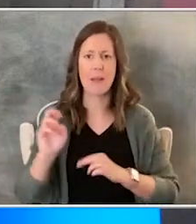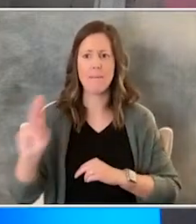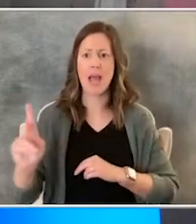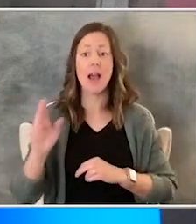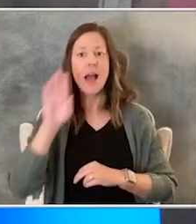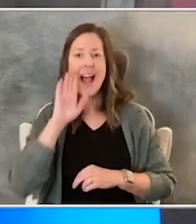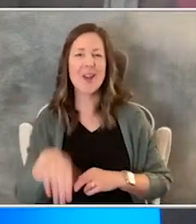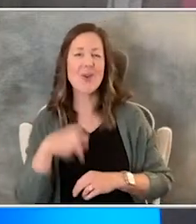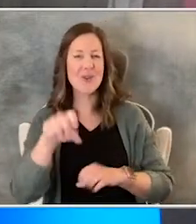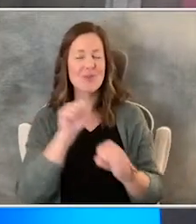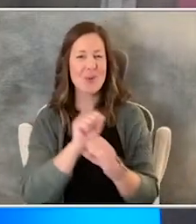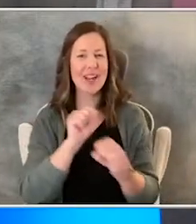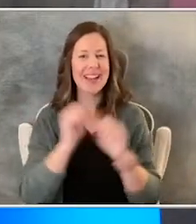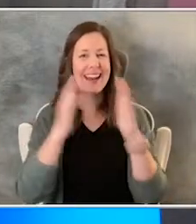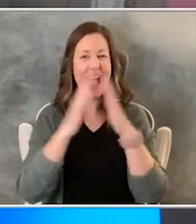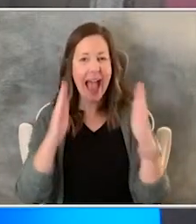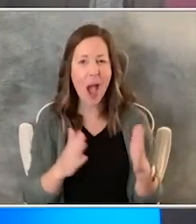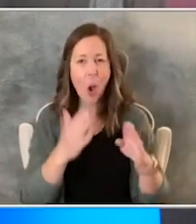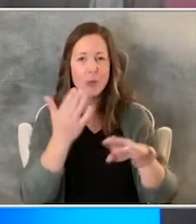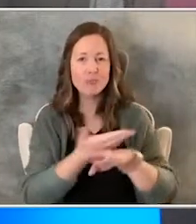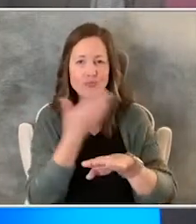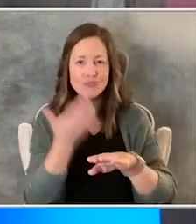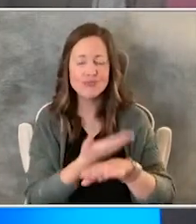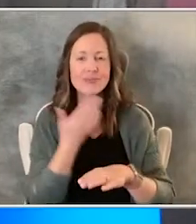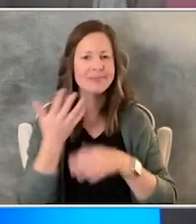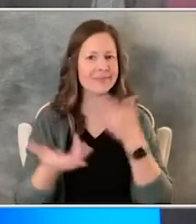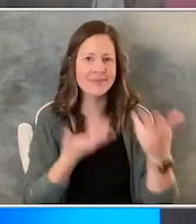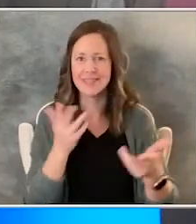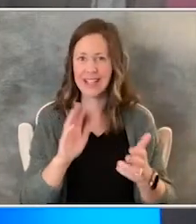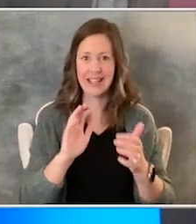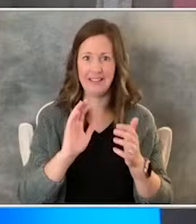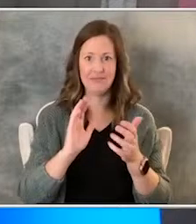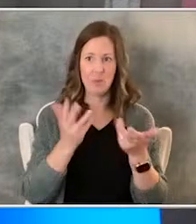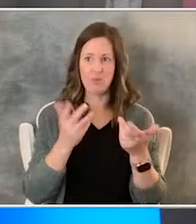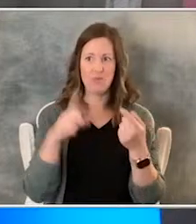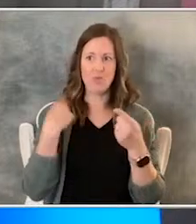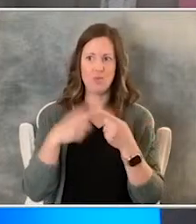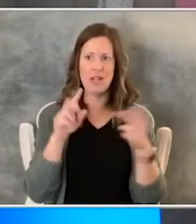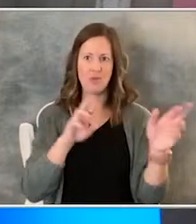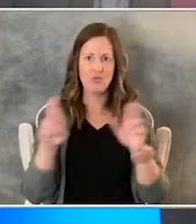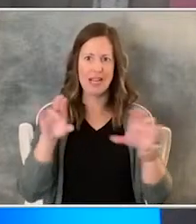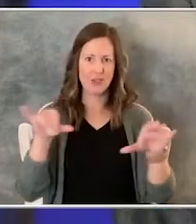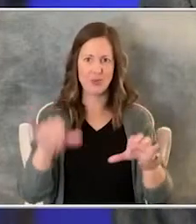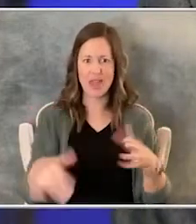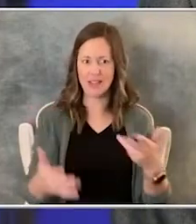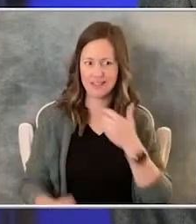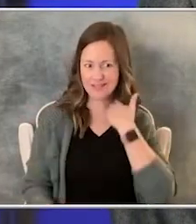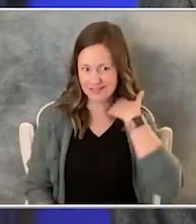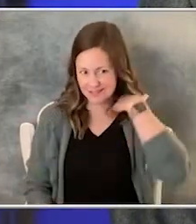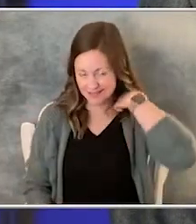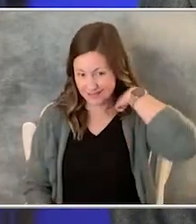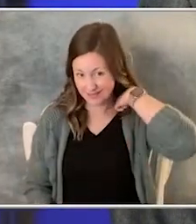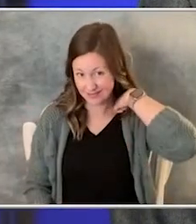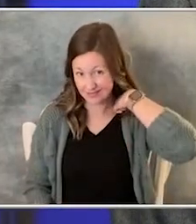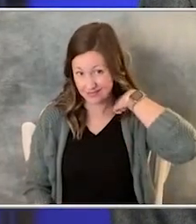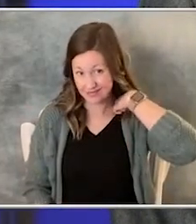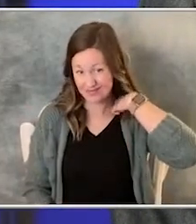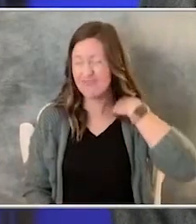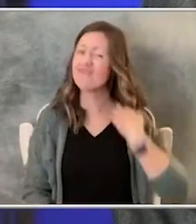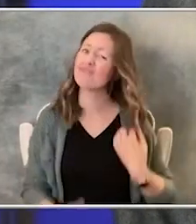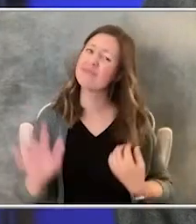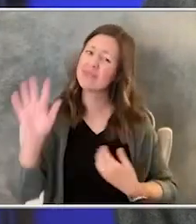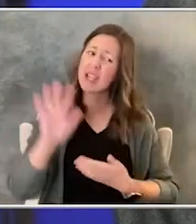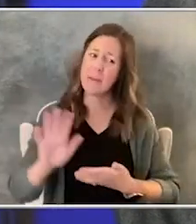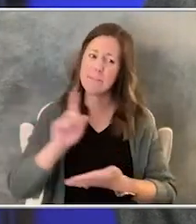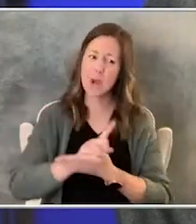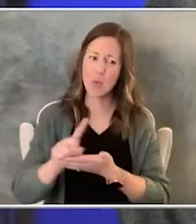to even get, you know, a half mile to a mile was such a struggle, and I had to stop frequently. We